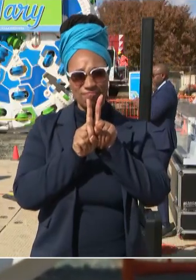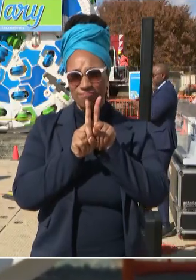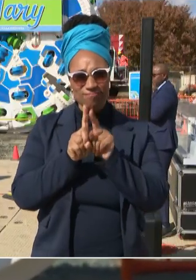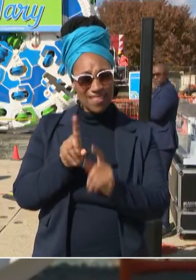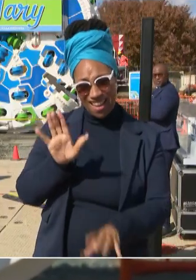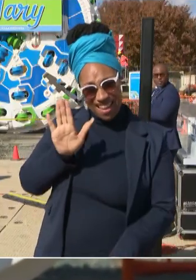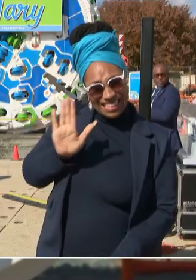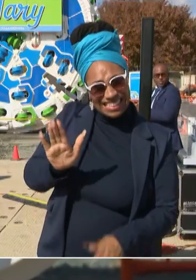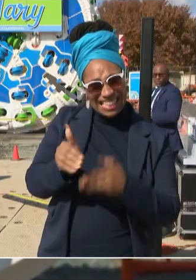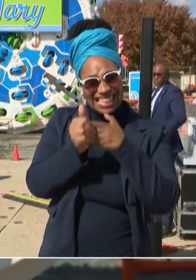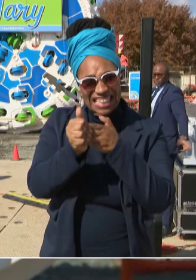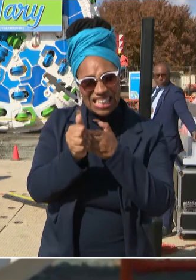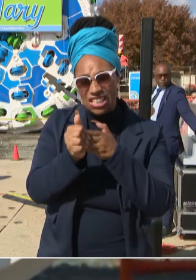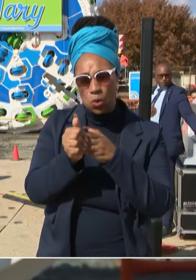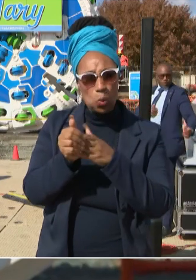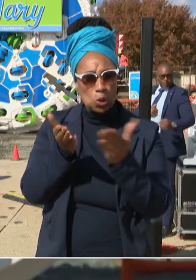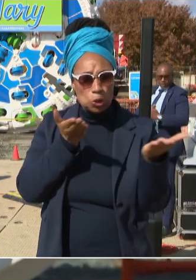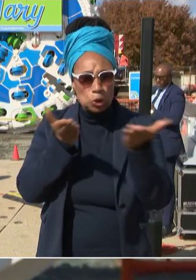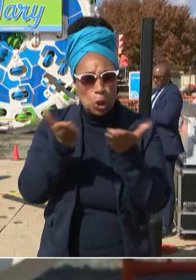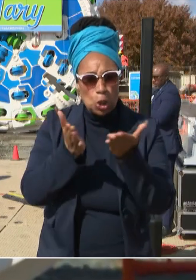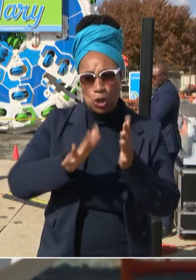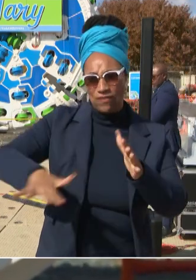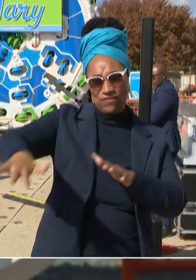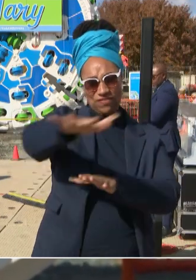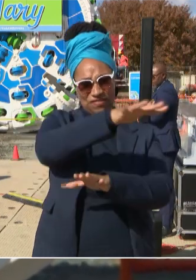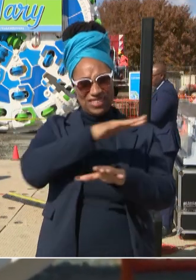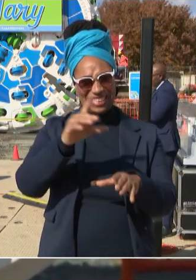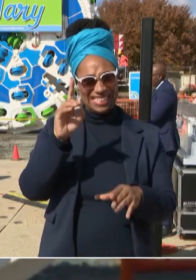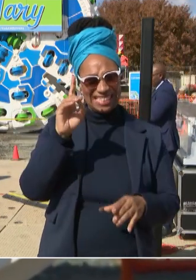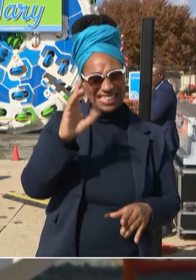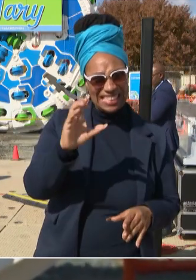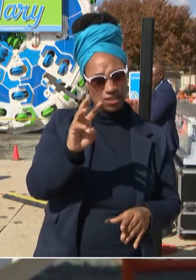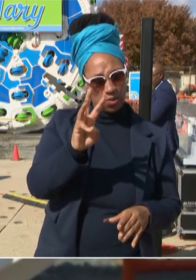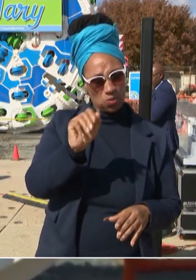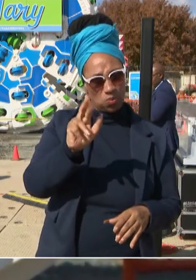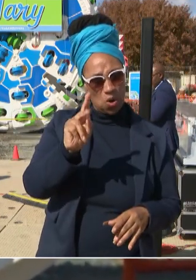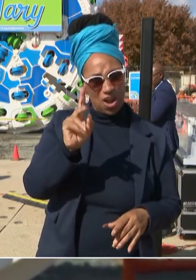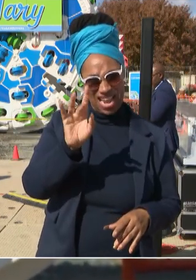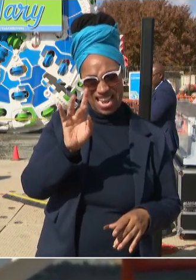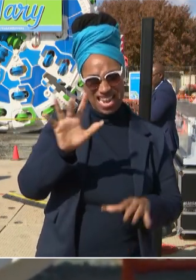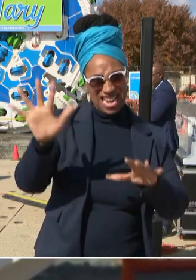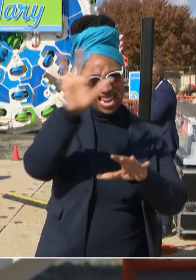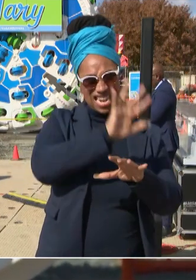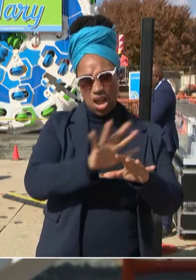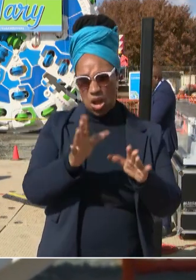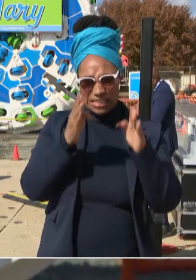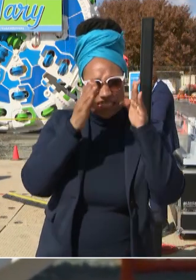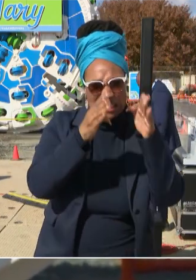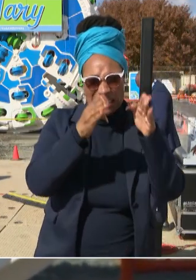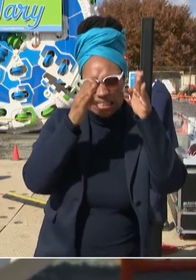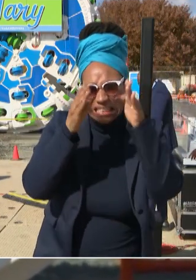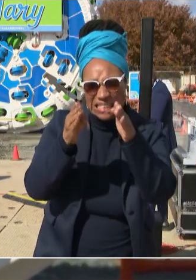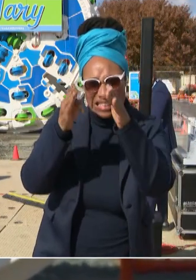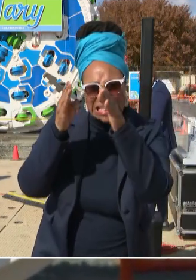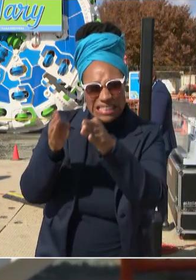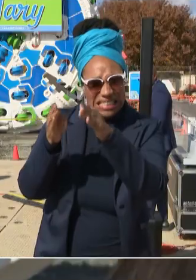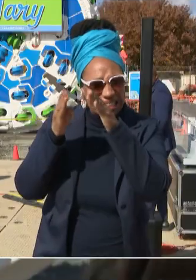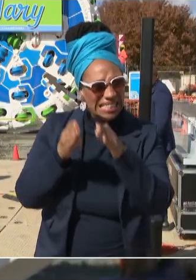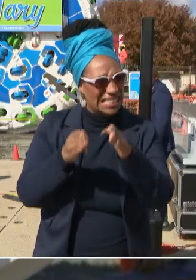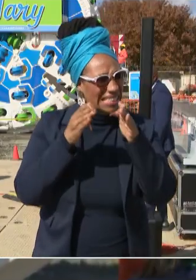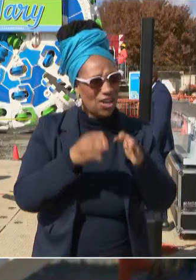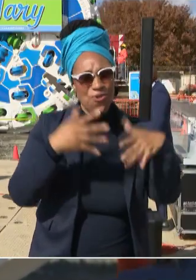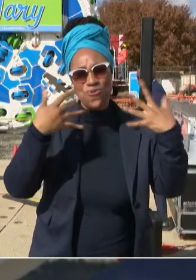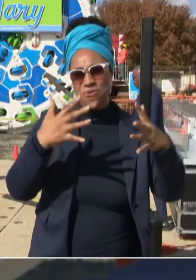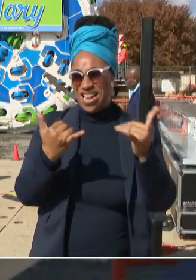the District of Columbia. It is my distinct honor and also pleasure to welcome the Mayor